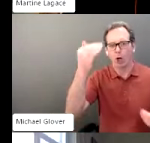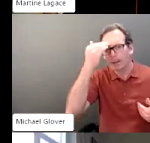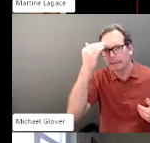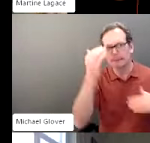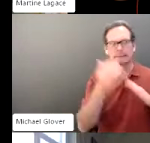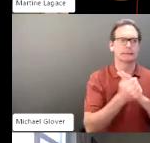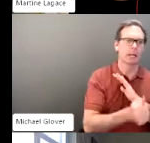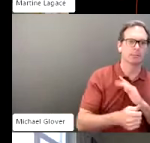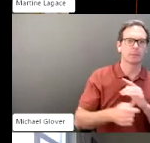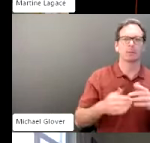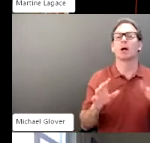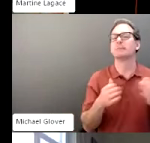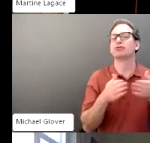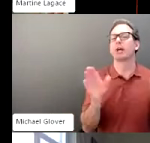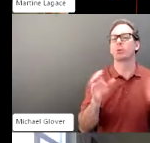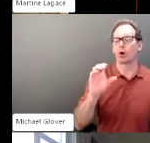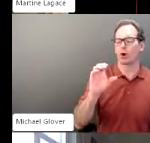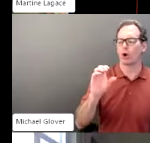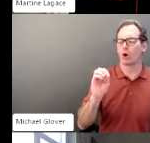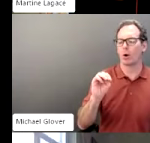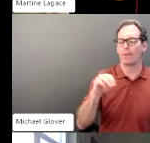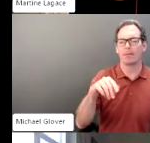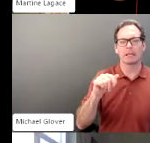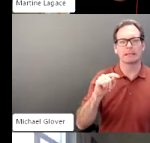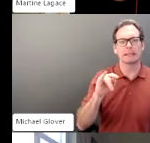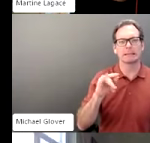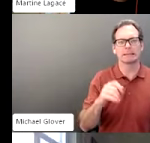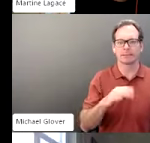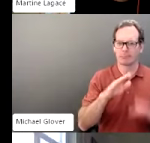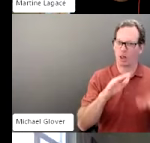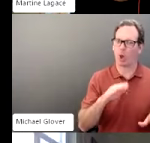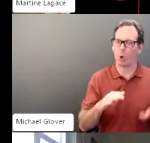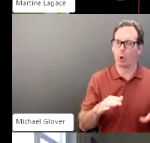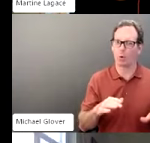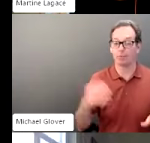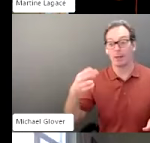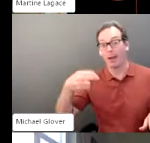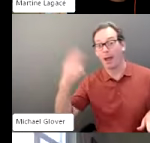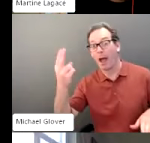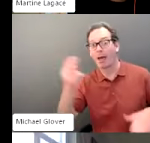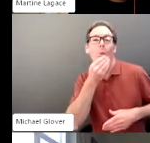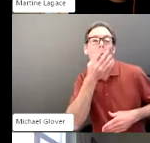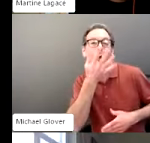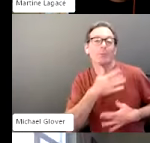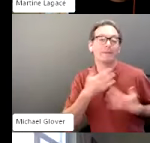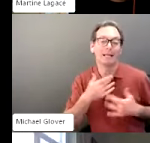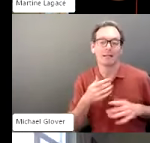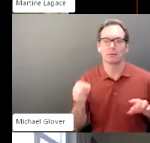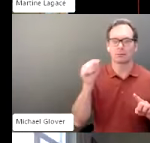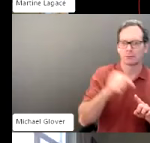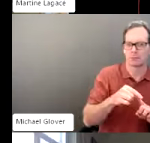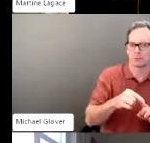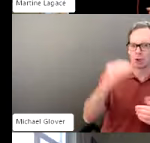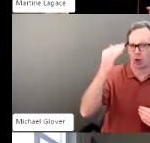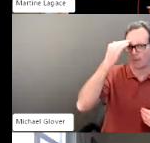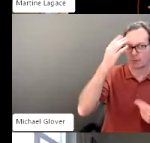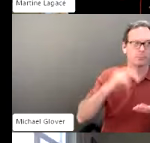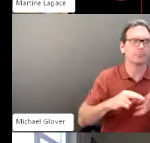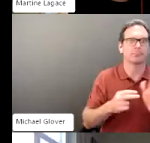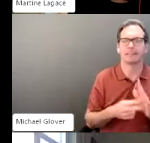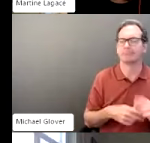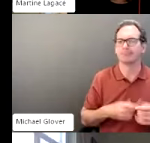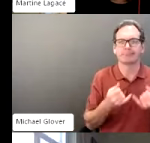in a very generic way of understanding the word competency. So not having self-agency, not being able